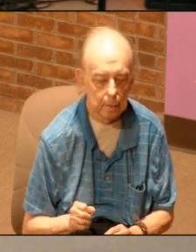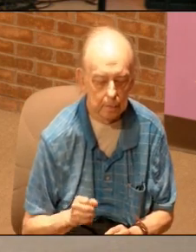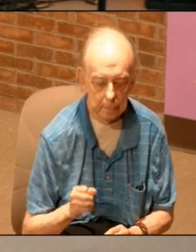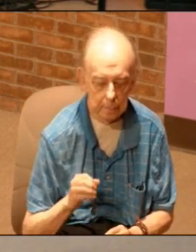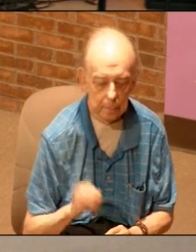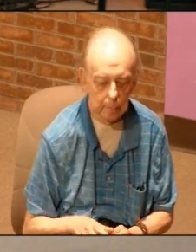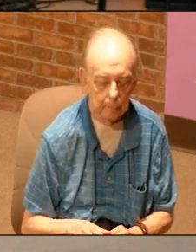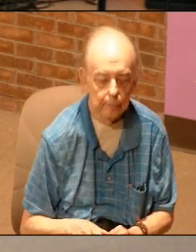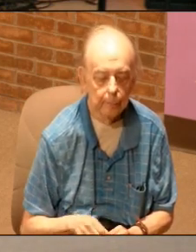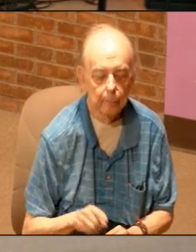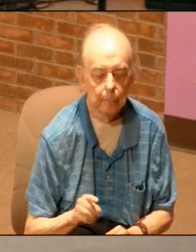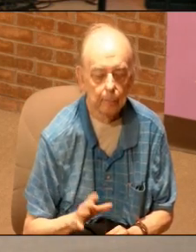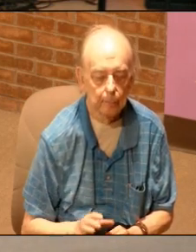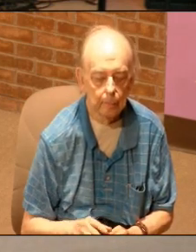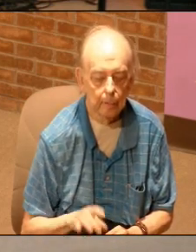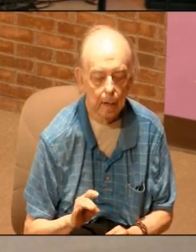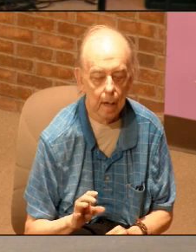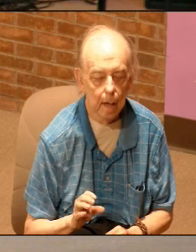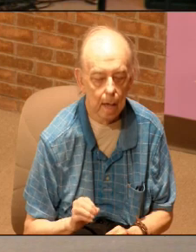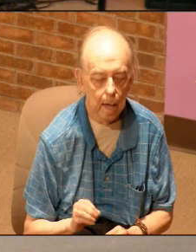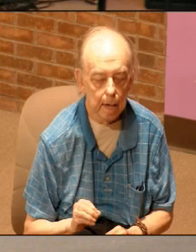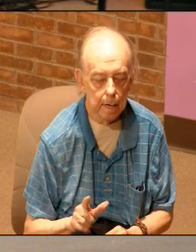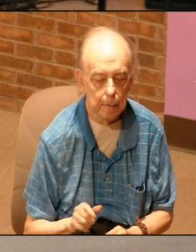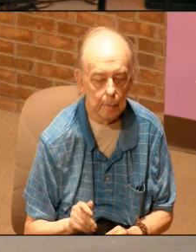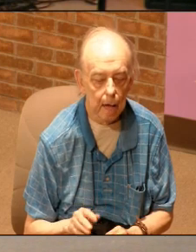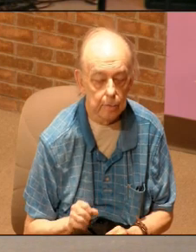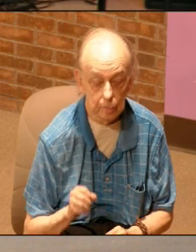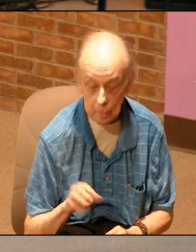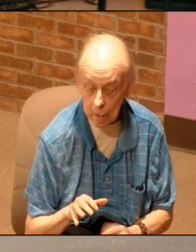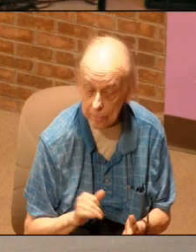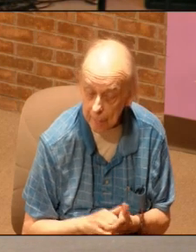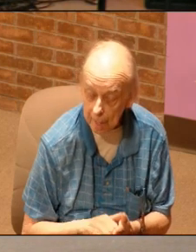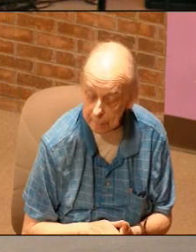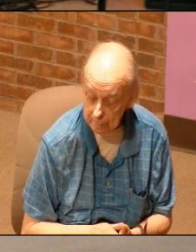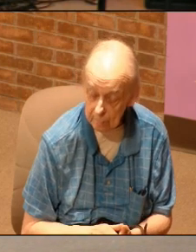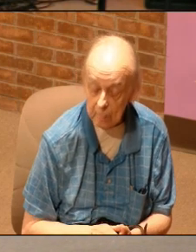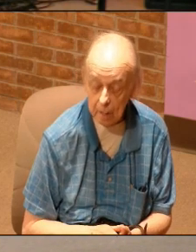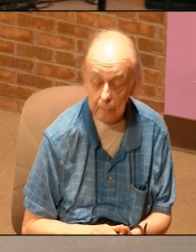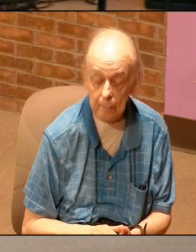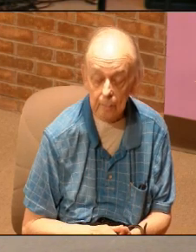lost 180 pounds